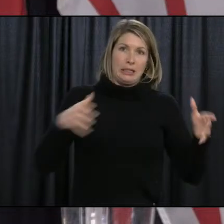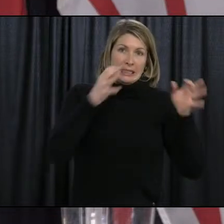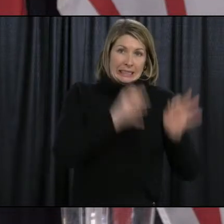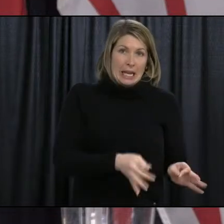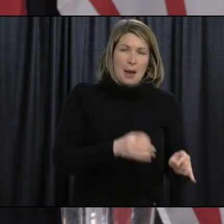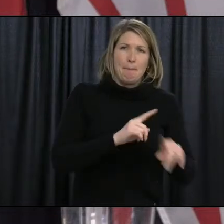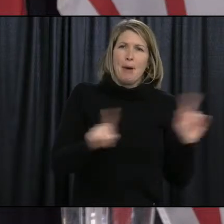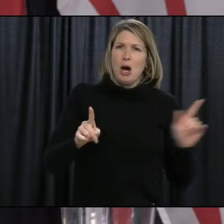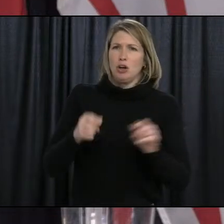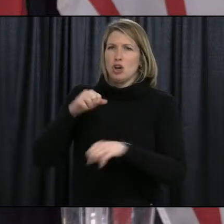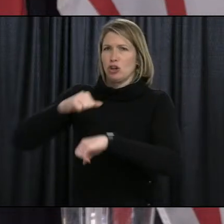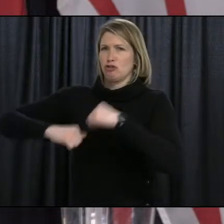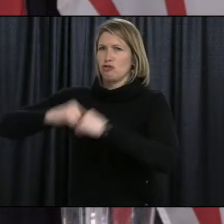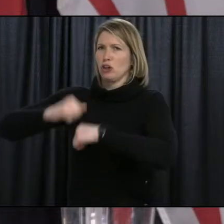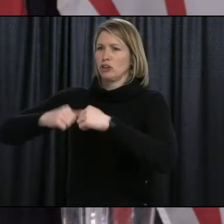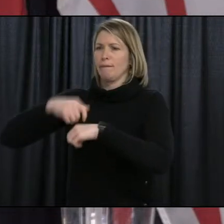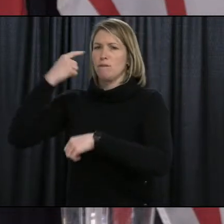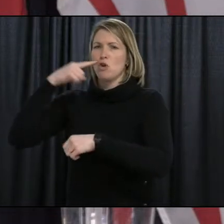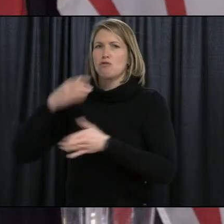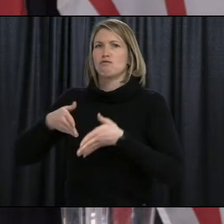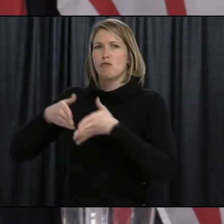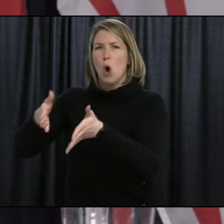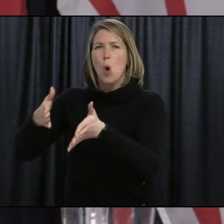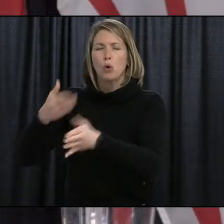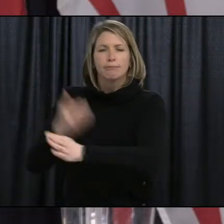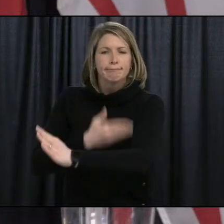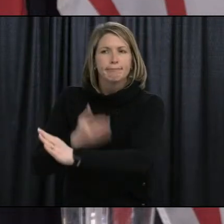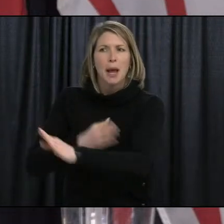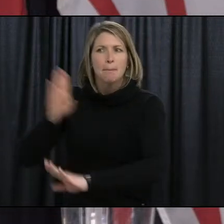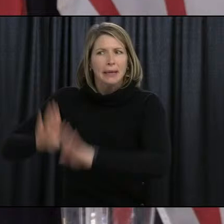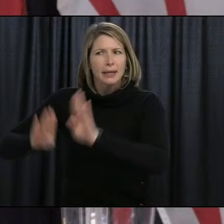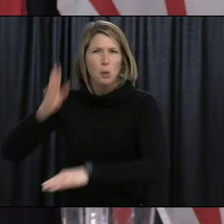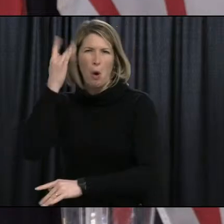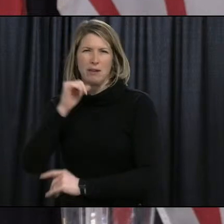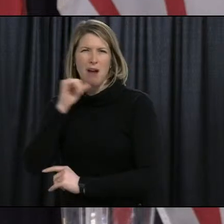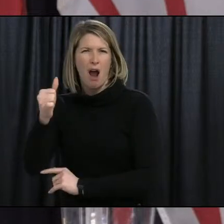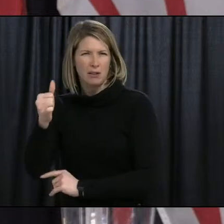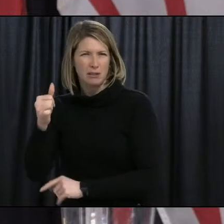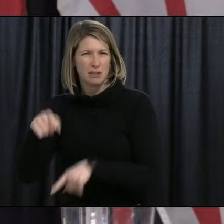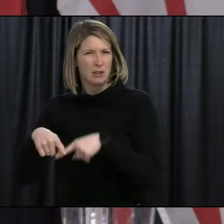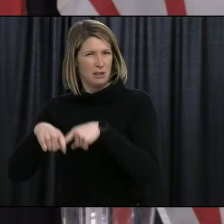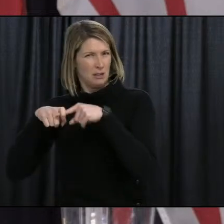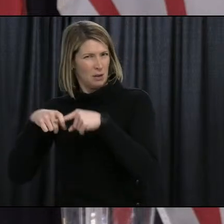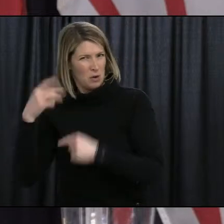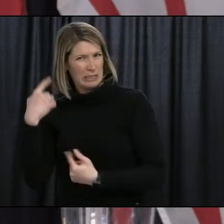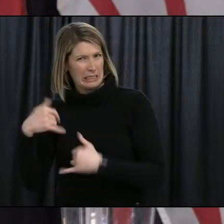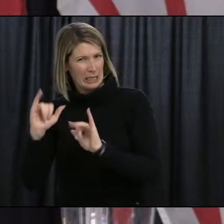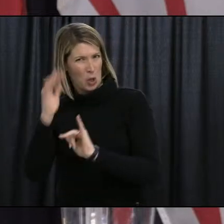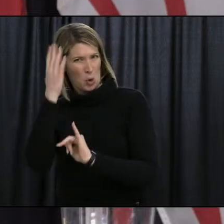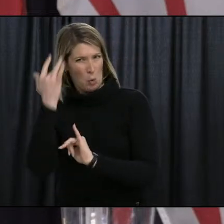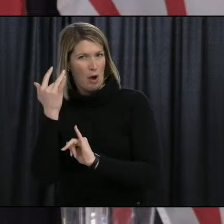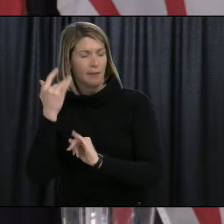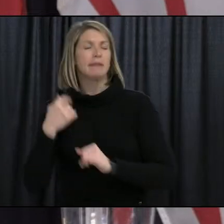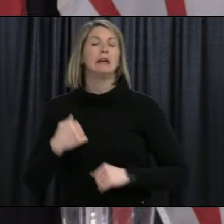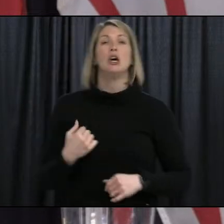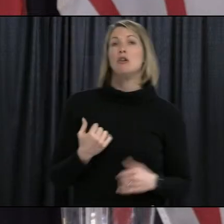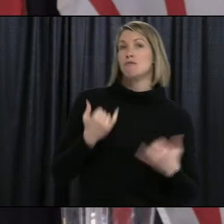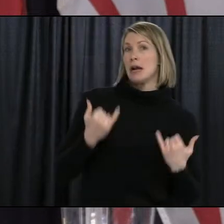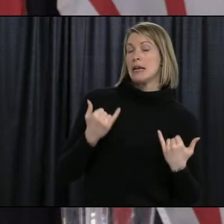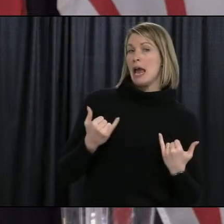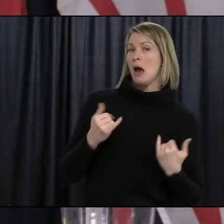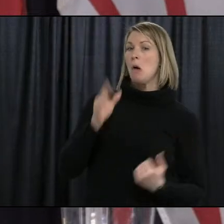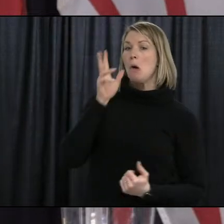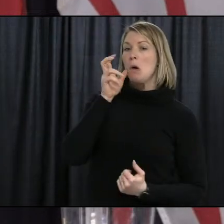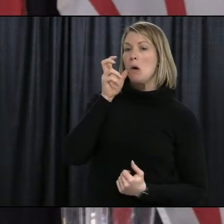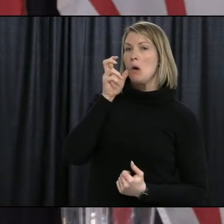One is they can, and they are, and my understanding is the clerk has been talking to the executive director of MNL, and there shouldn't be